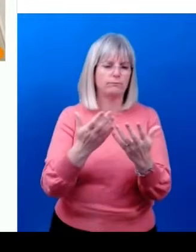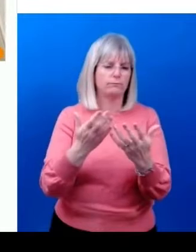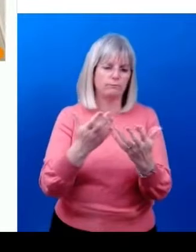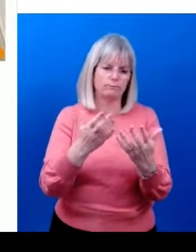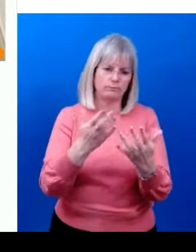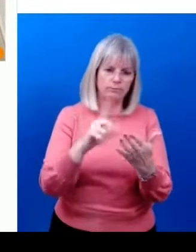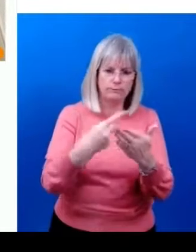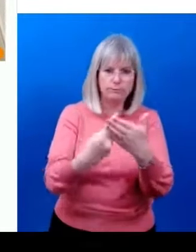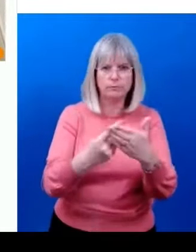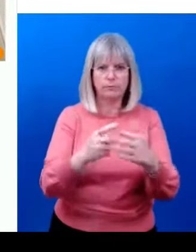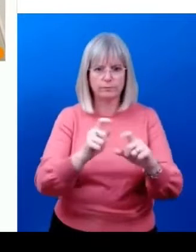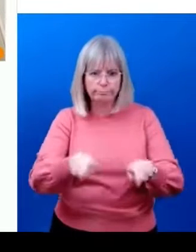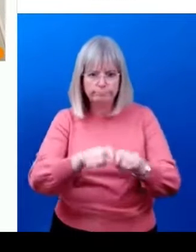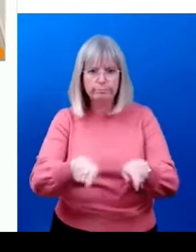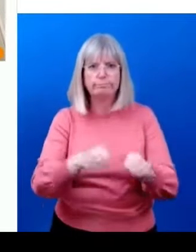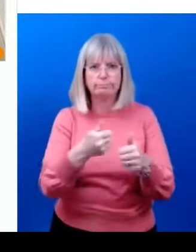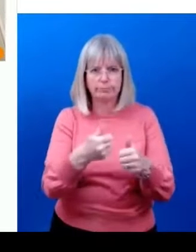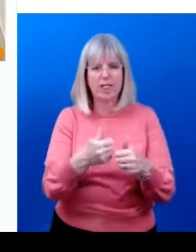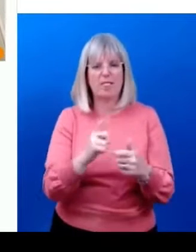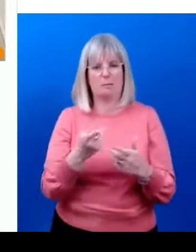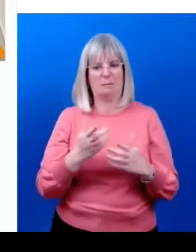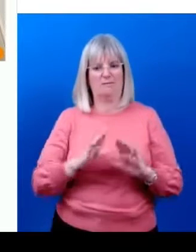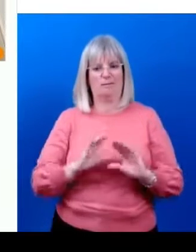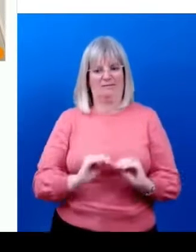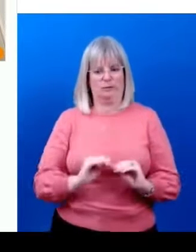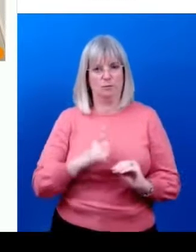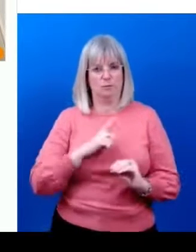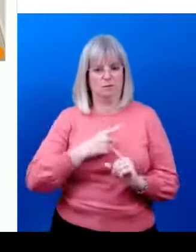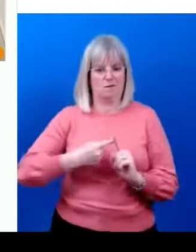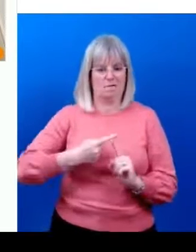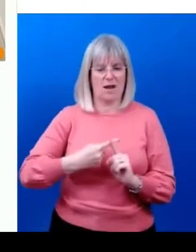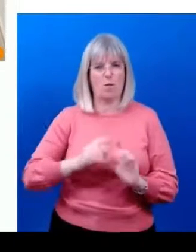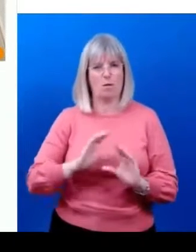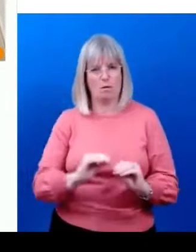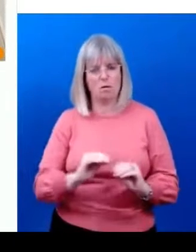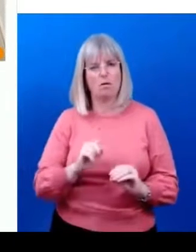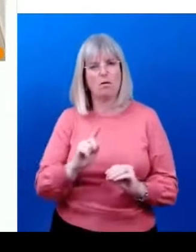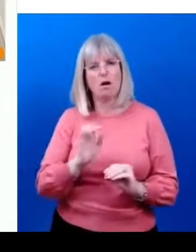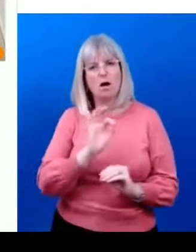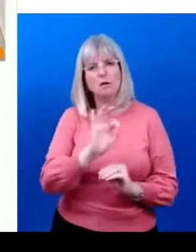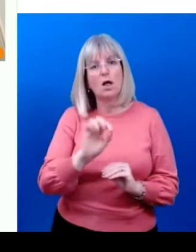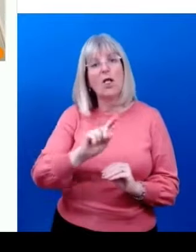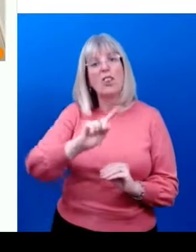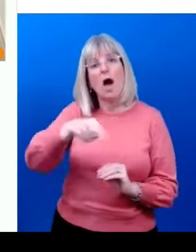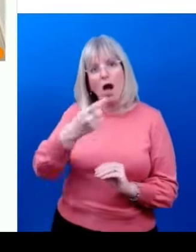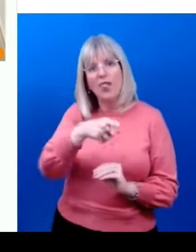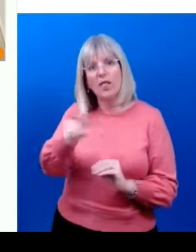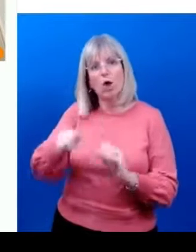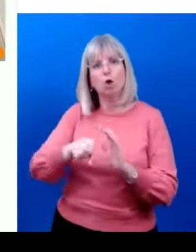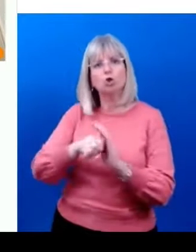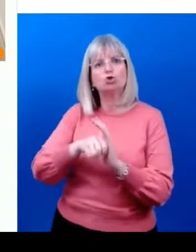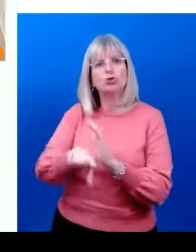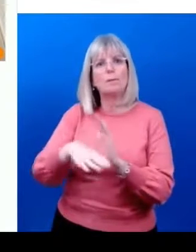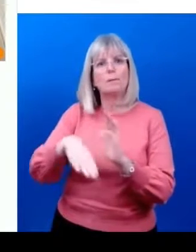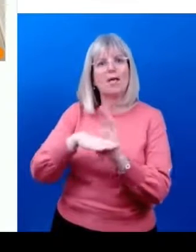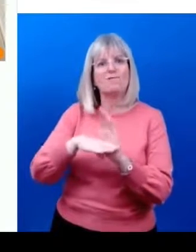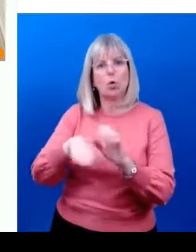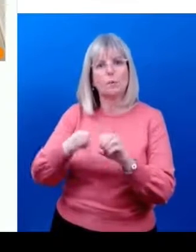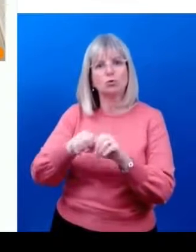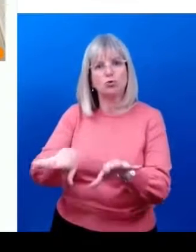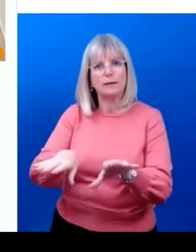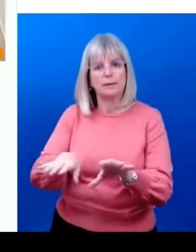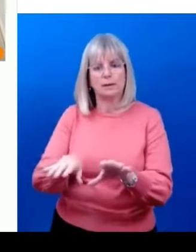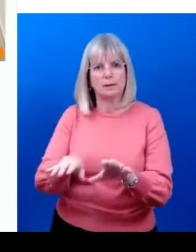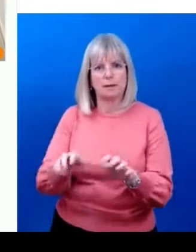what will it take to get the other streaming platform to open up to